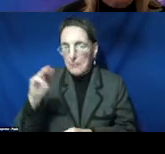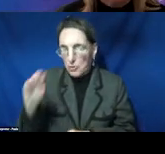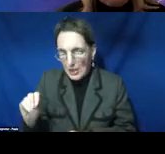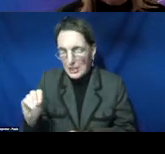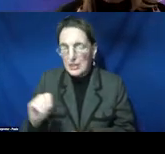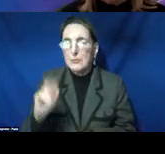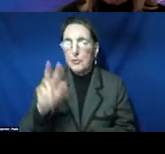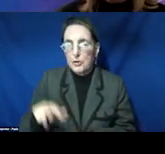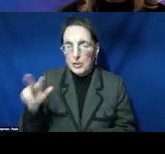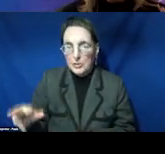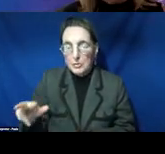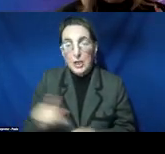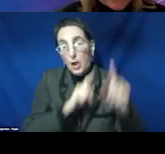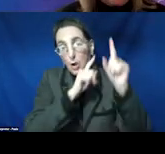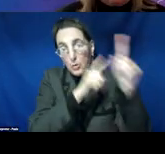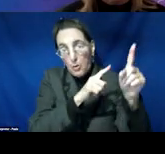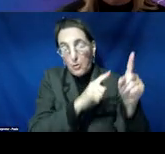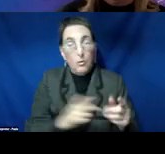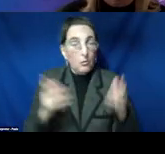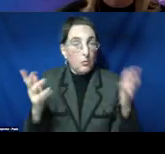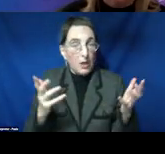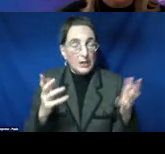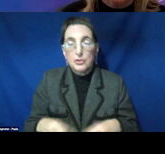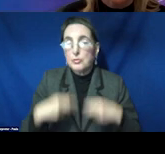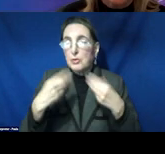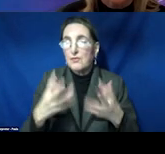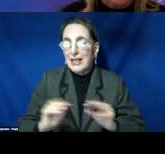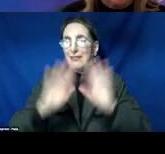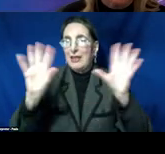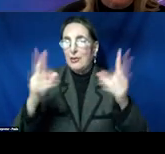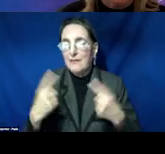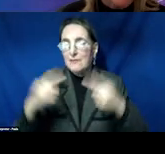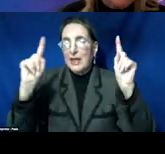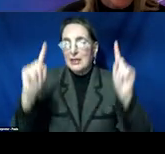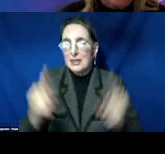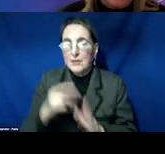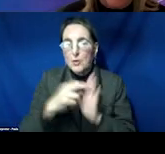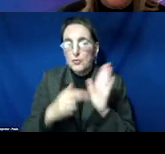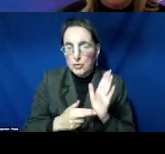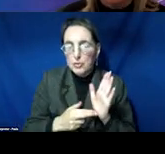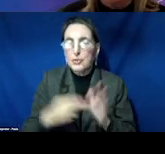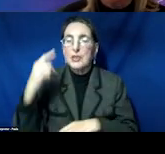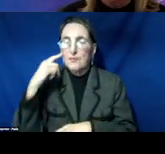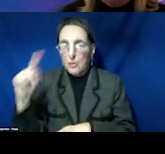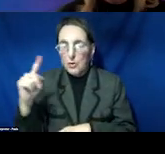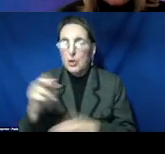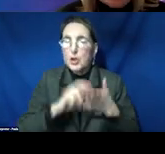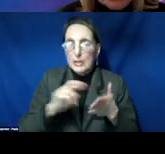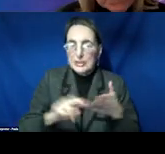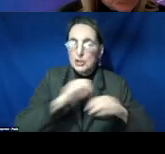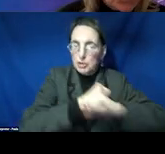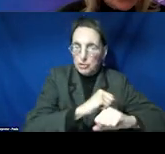of providing clear and effective rules for ensuring research security and researcher responsibilities.